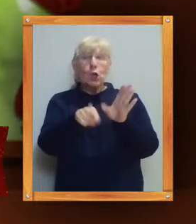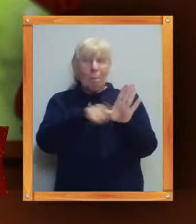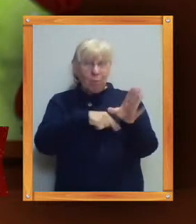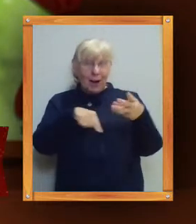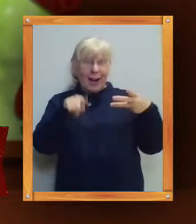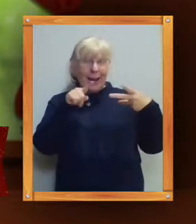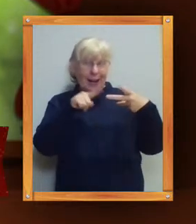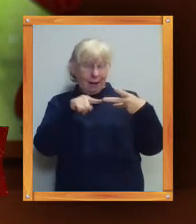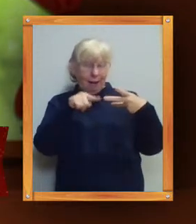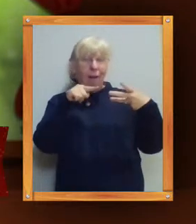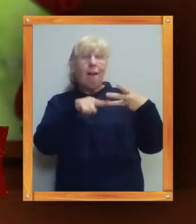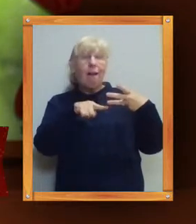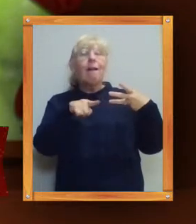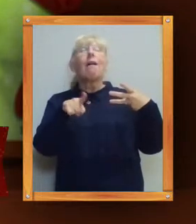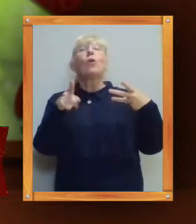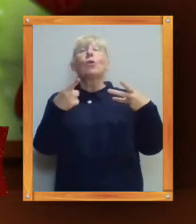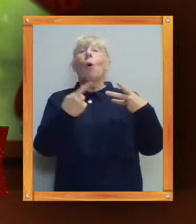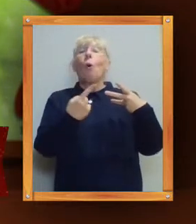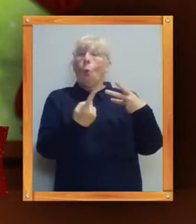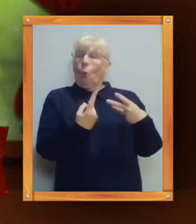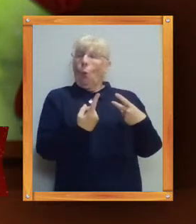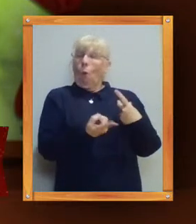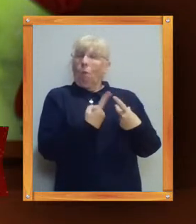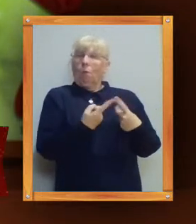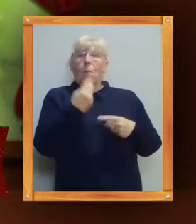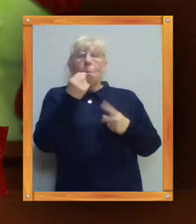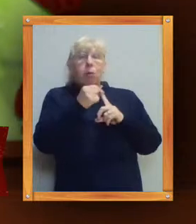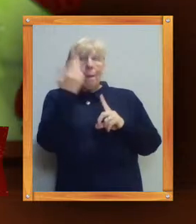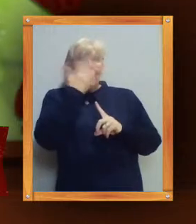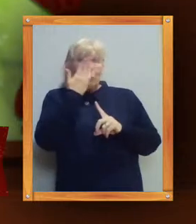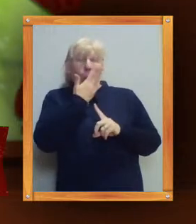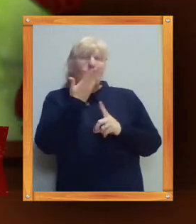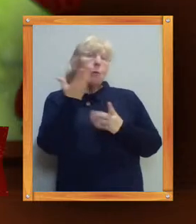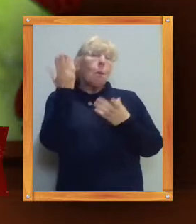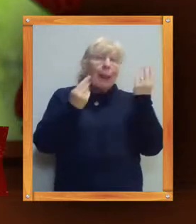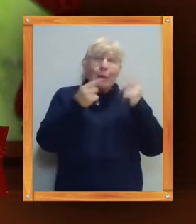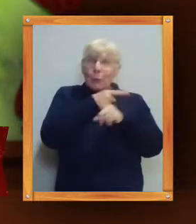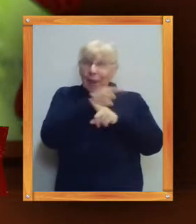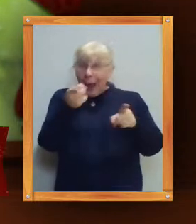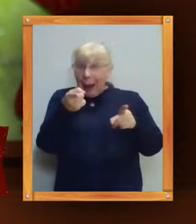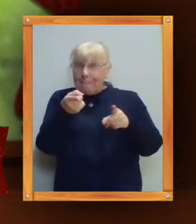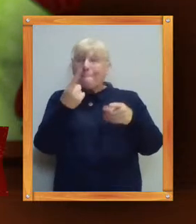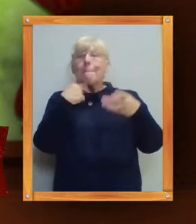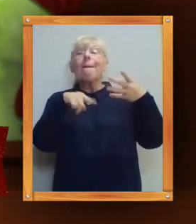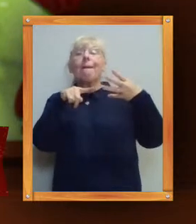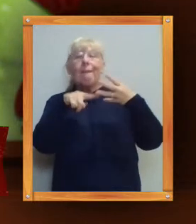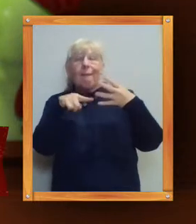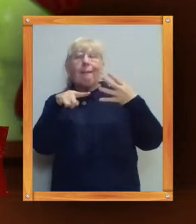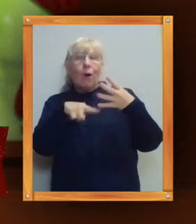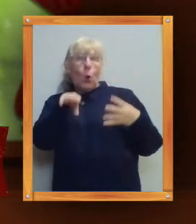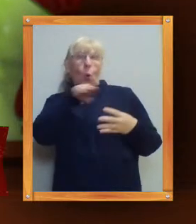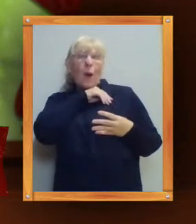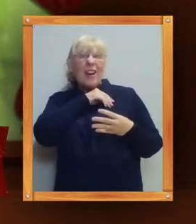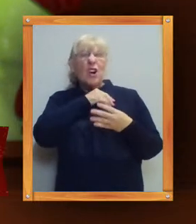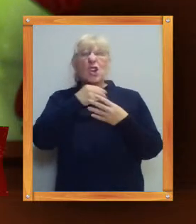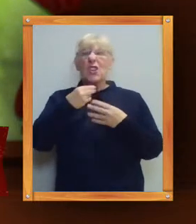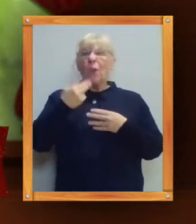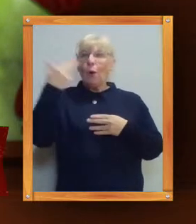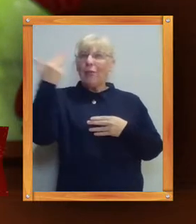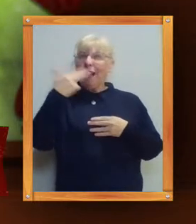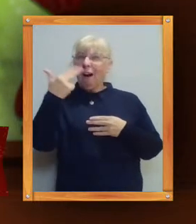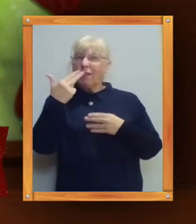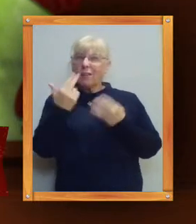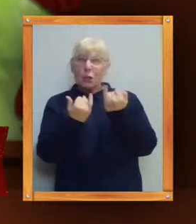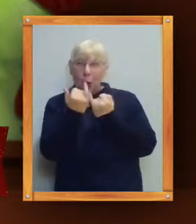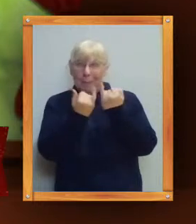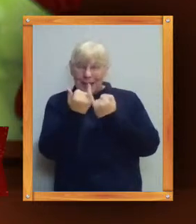schools. We're going to have our art winners, of course. Lots of you have been drawing in and colouring in, lots of the boys and girls. So we want to announce our winners and